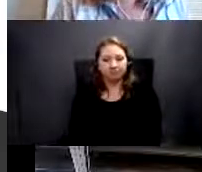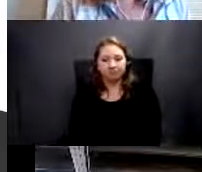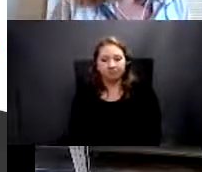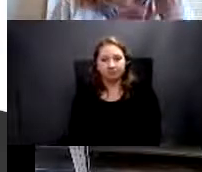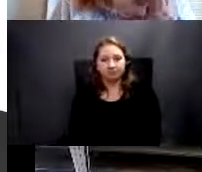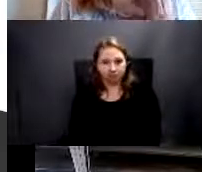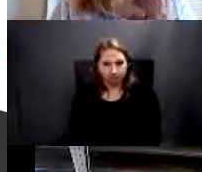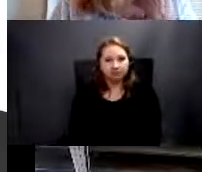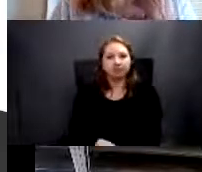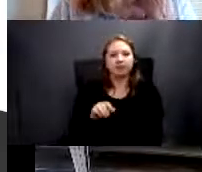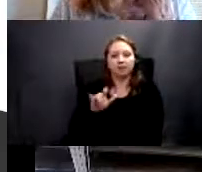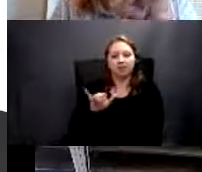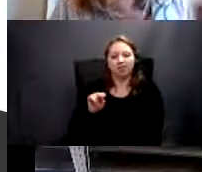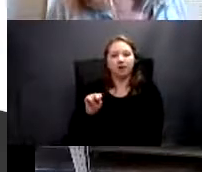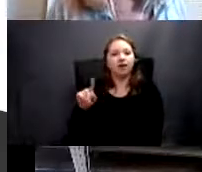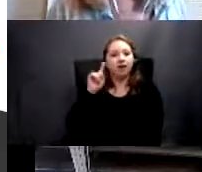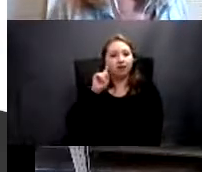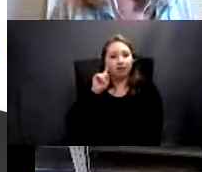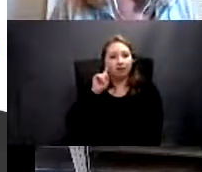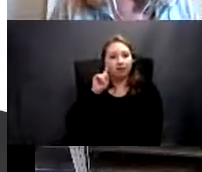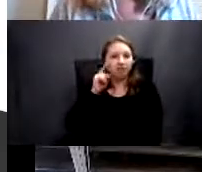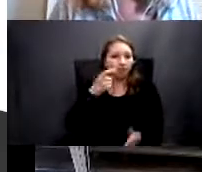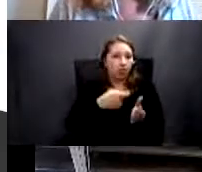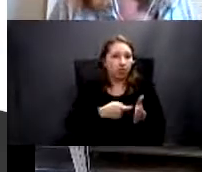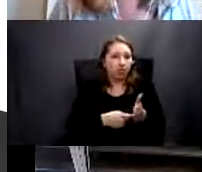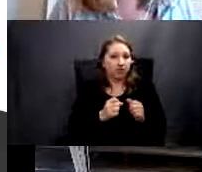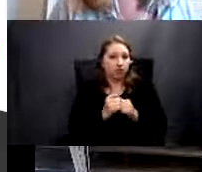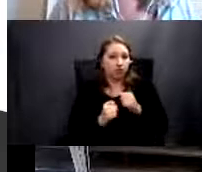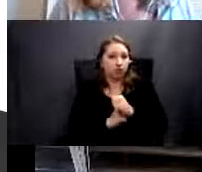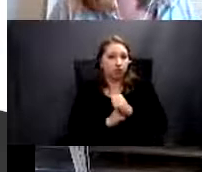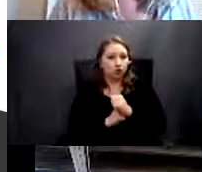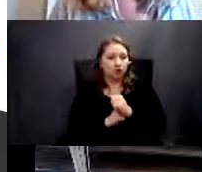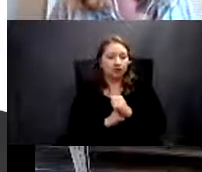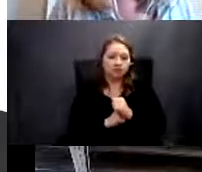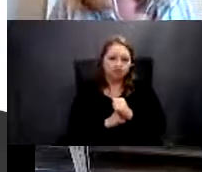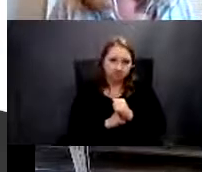And I think there's, as far as pricing structure, I'm